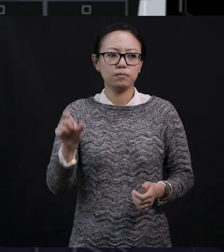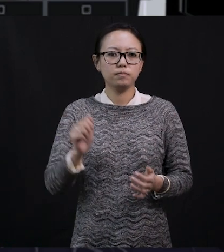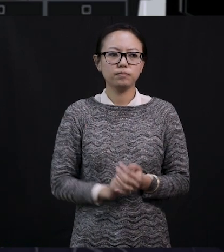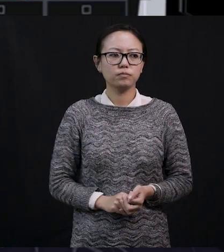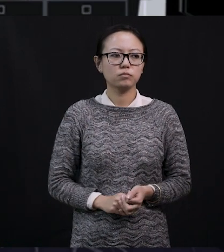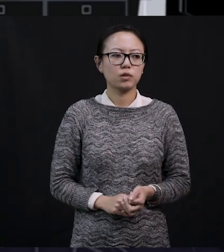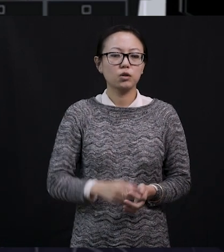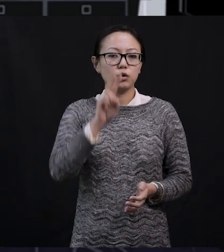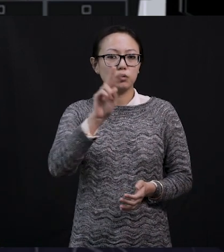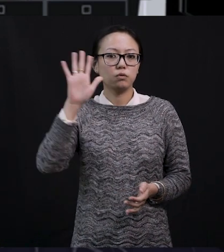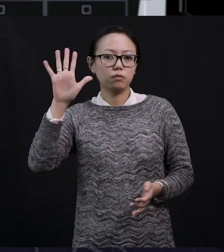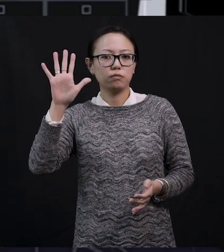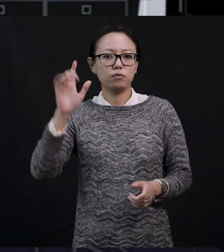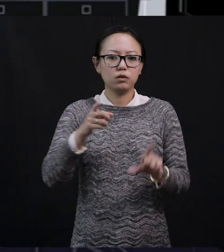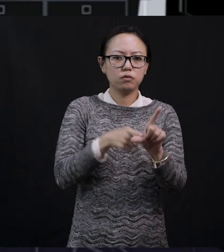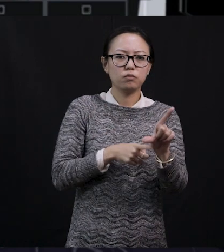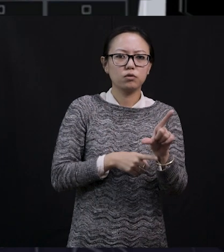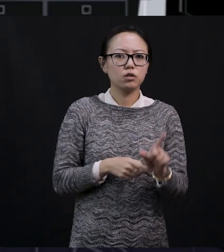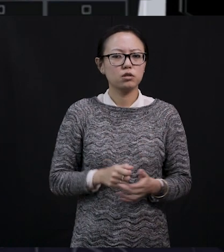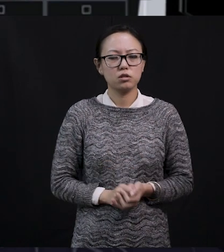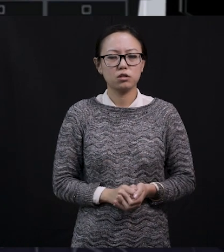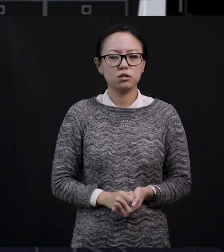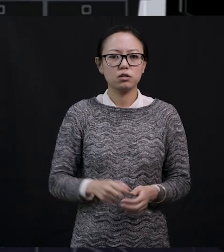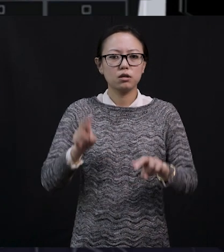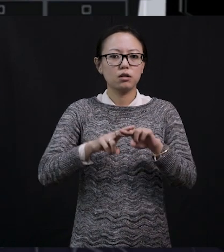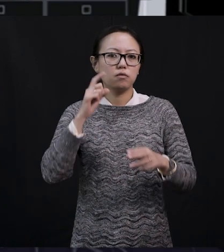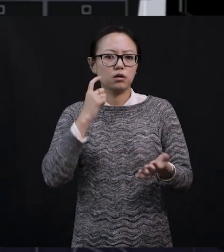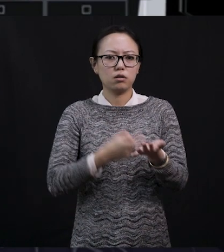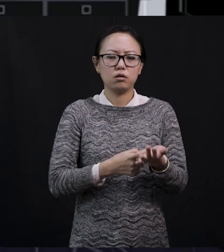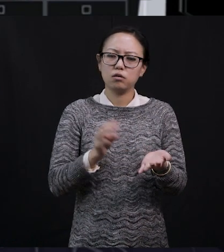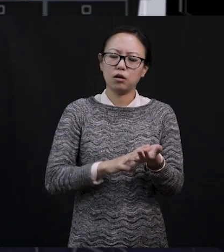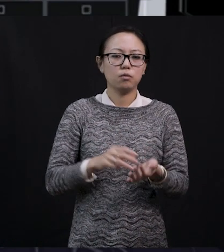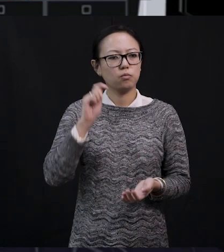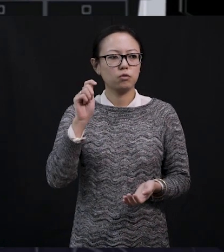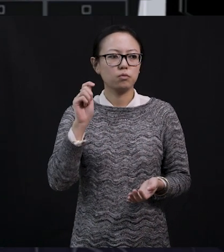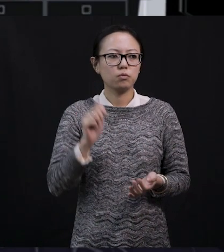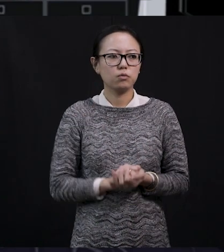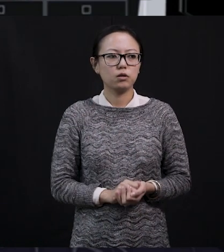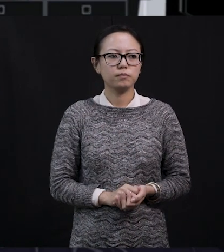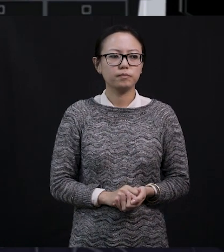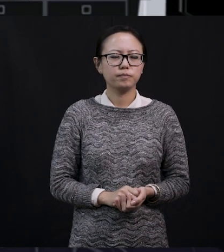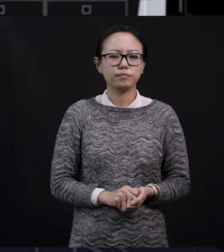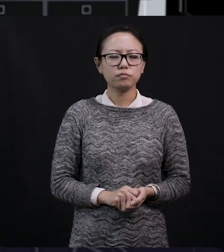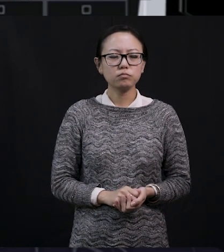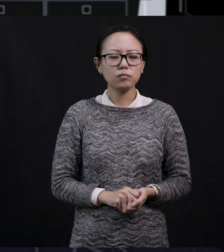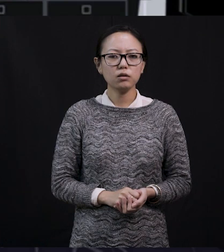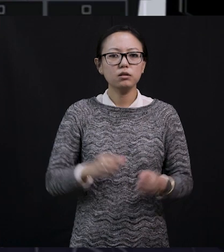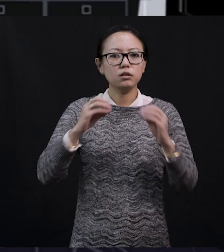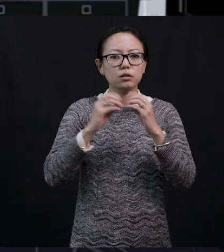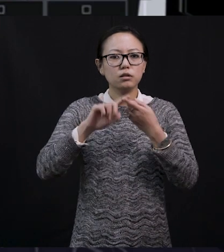the firm. Now, he has the reputation of being a conscientious worker, which means he is a